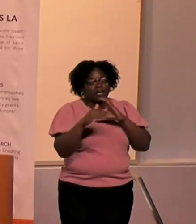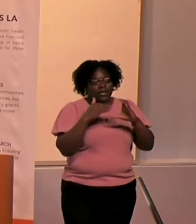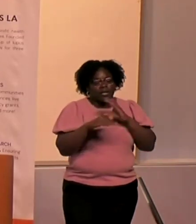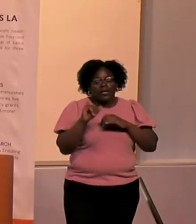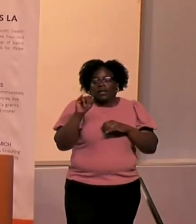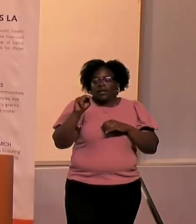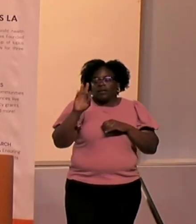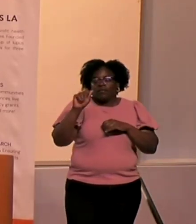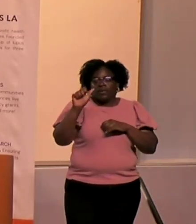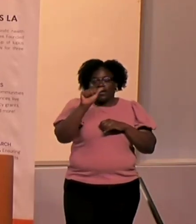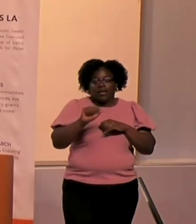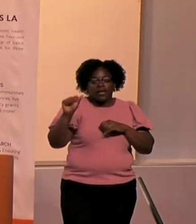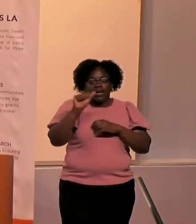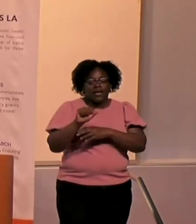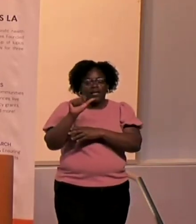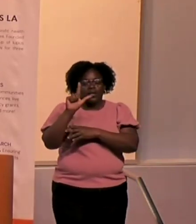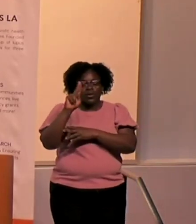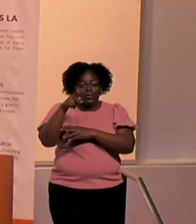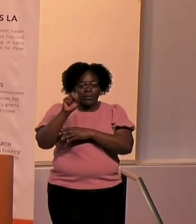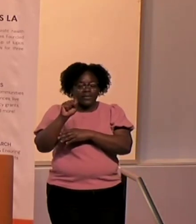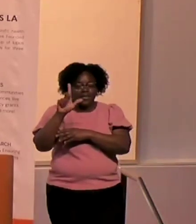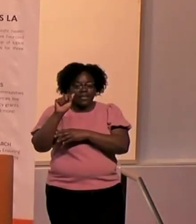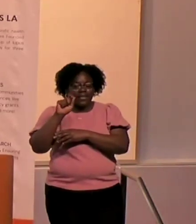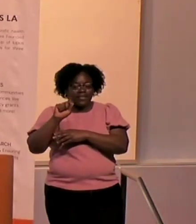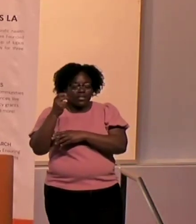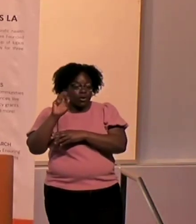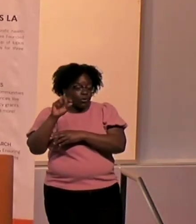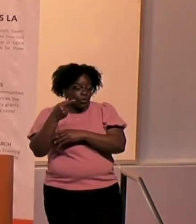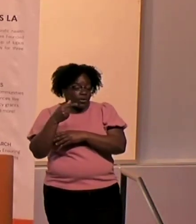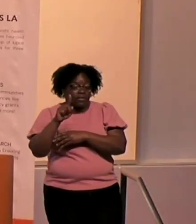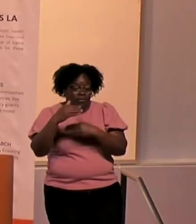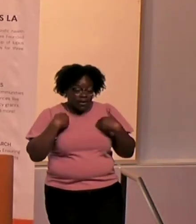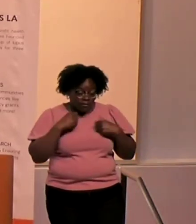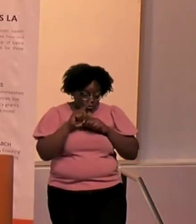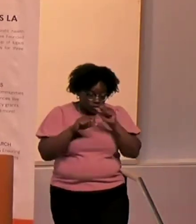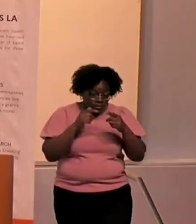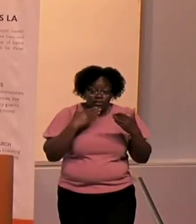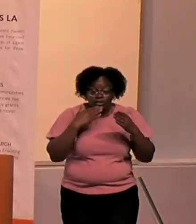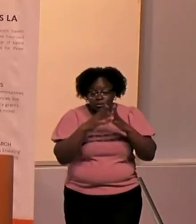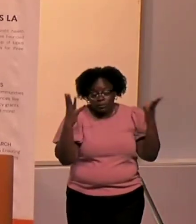info@lupusla.org if you have any questions. Thank you so much.